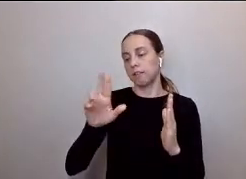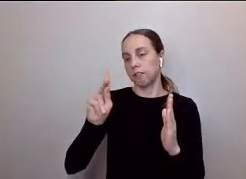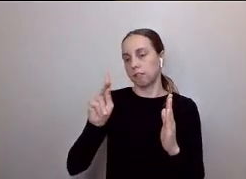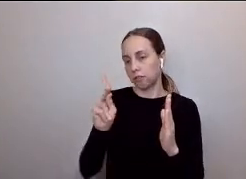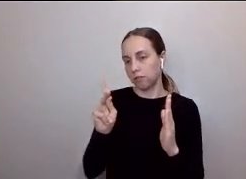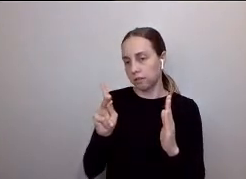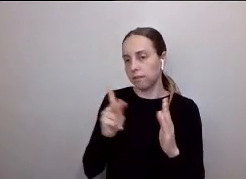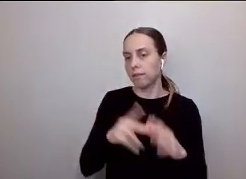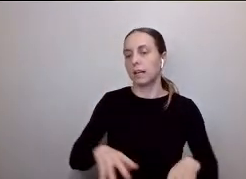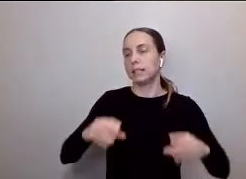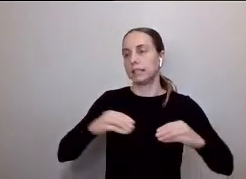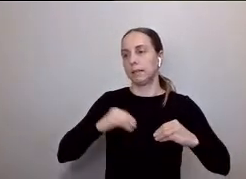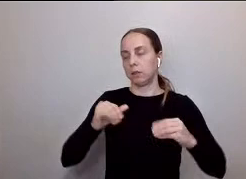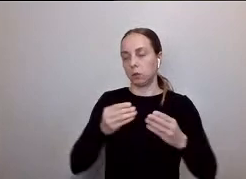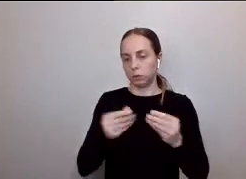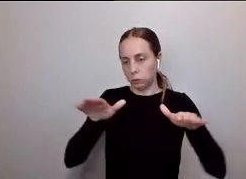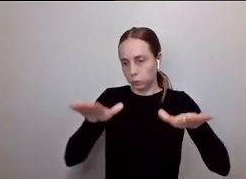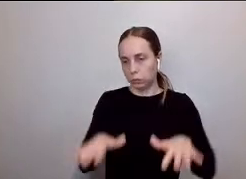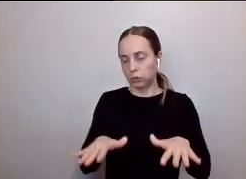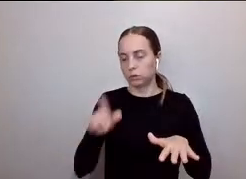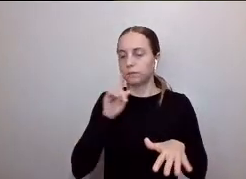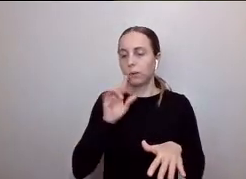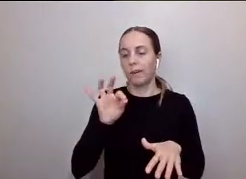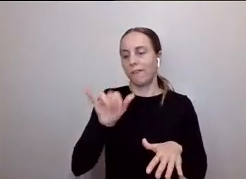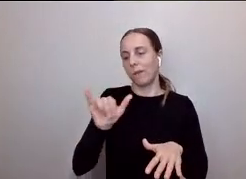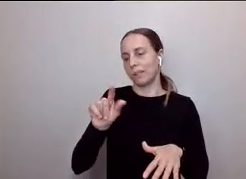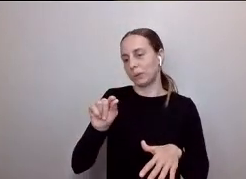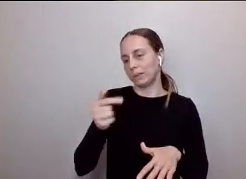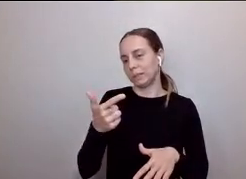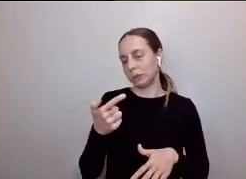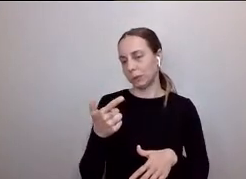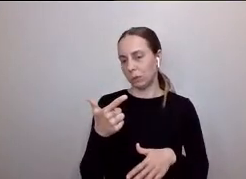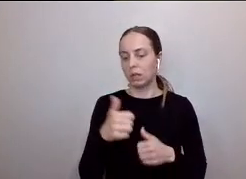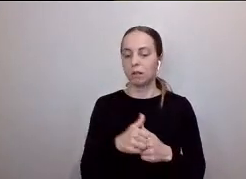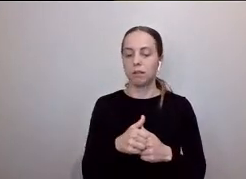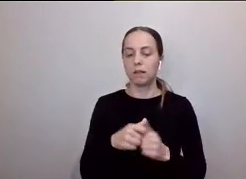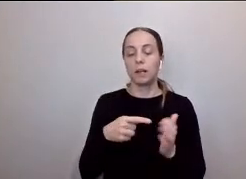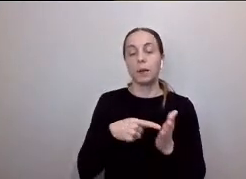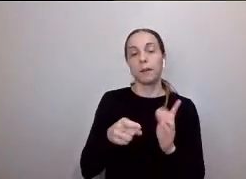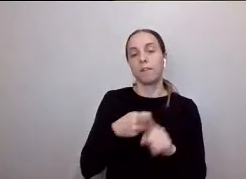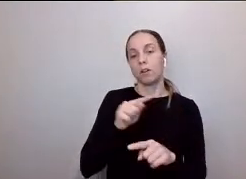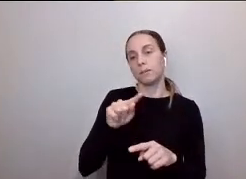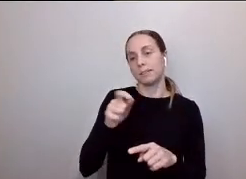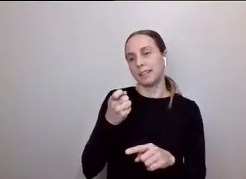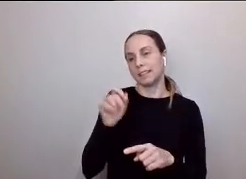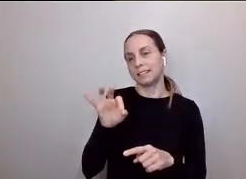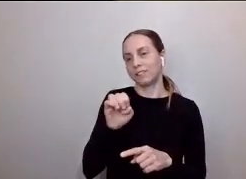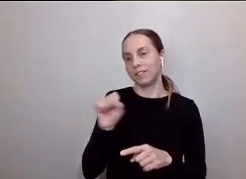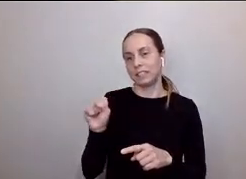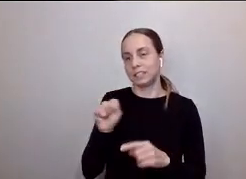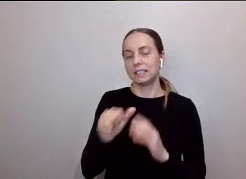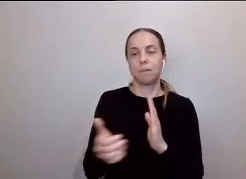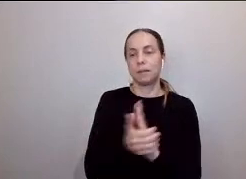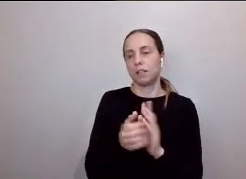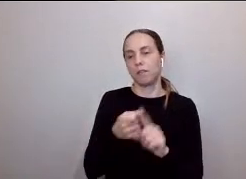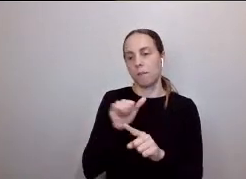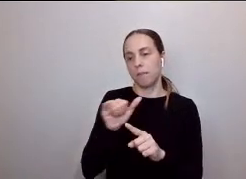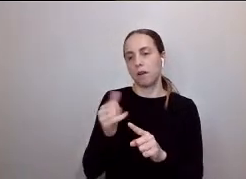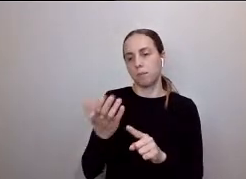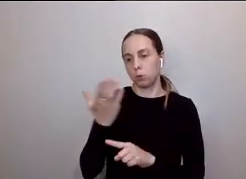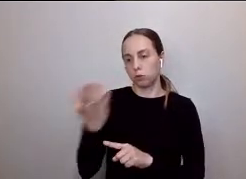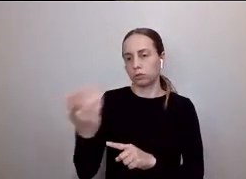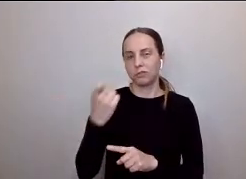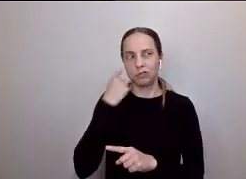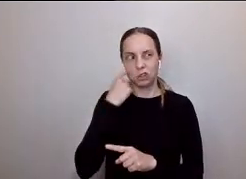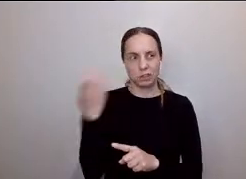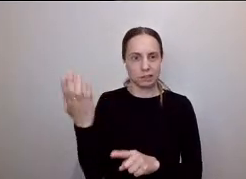year 2021 paid by taxes and fees as amended by the motions that just came forward.